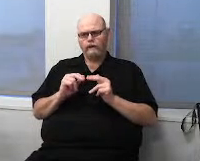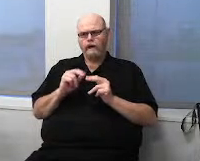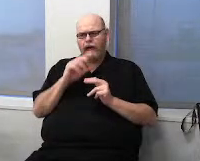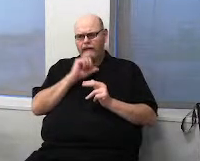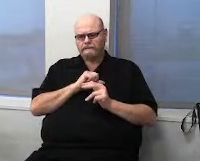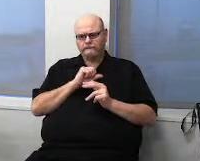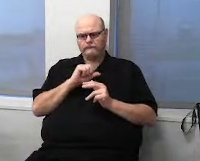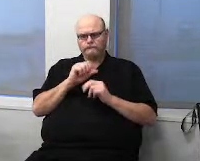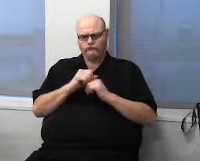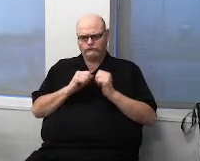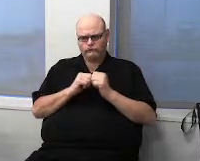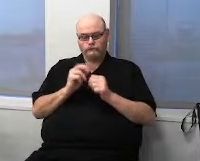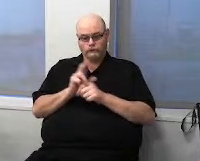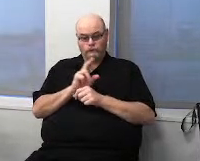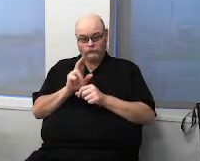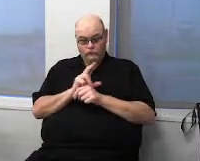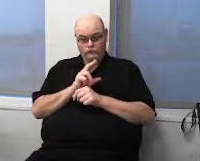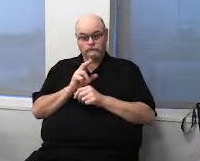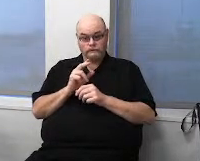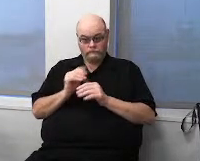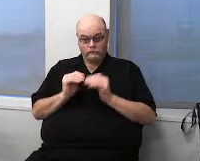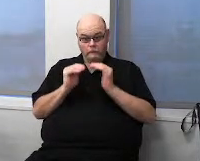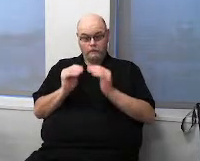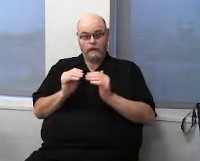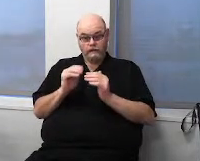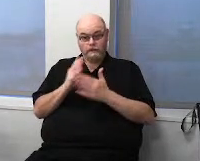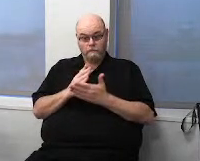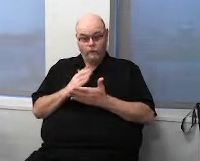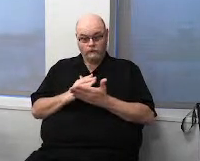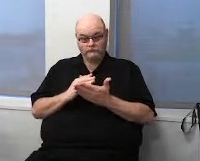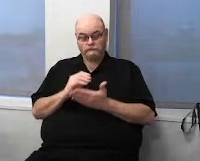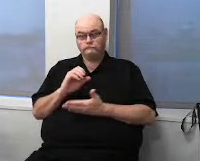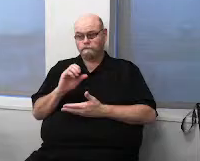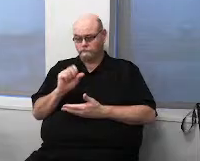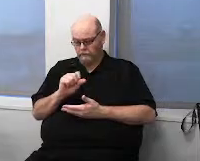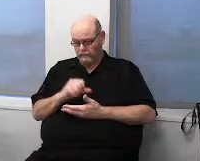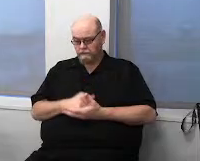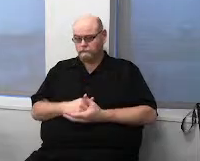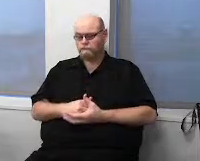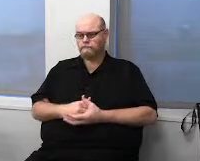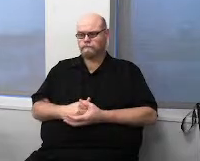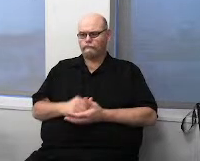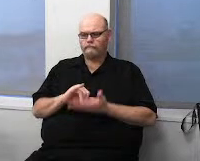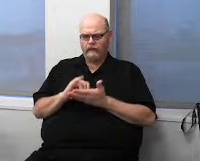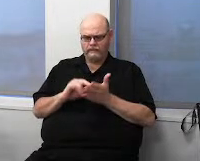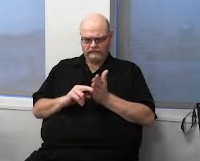you upgrading it by using more modern components? That's the intent.